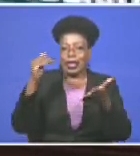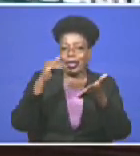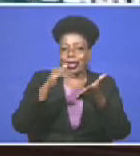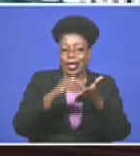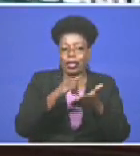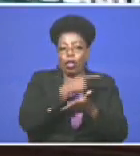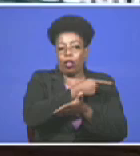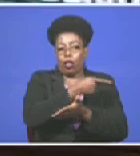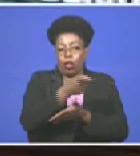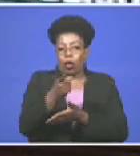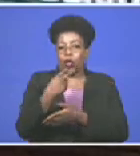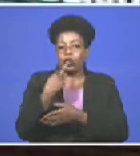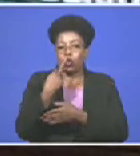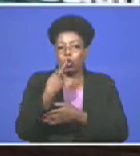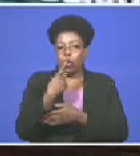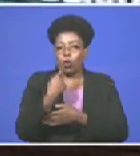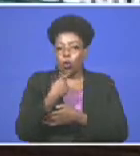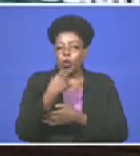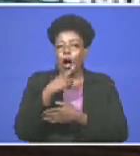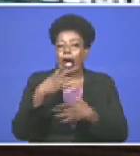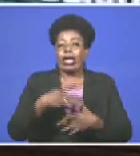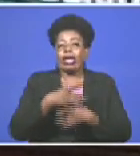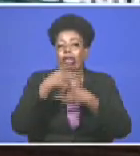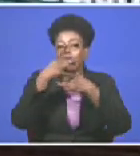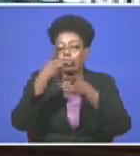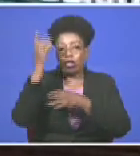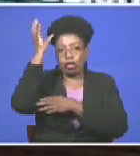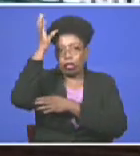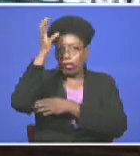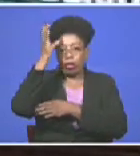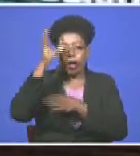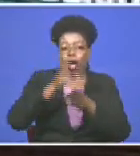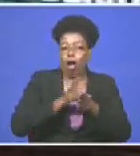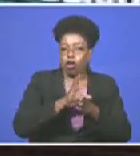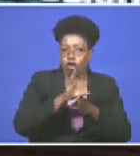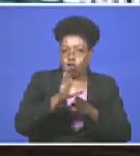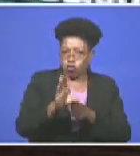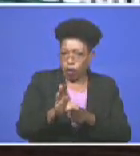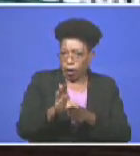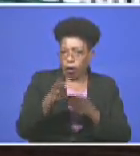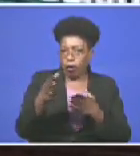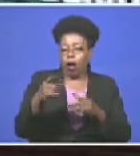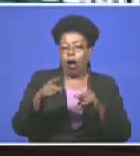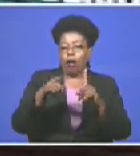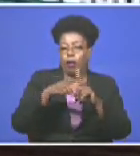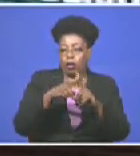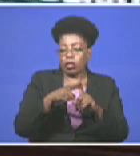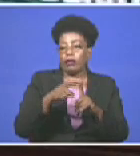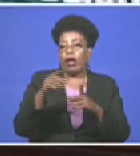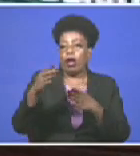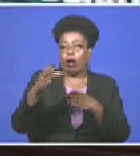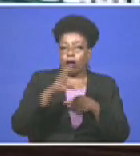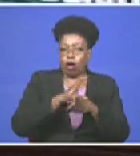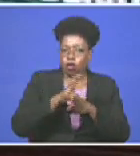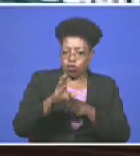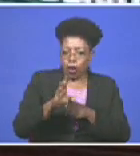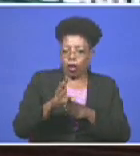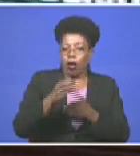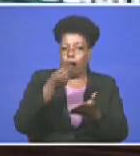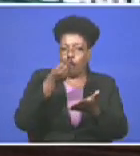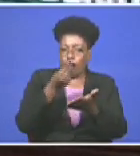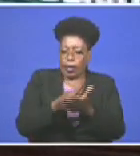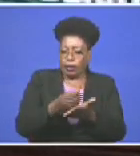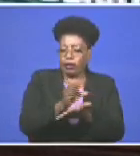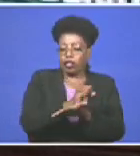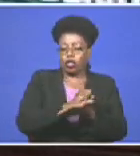are interested, young people who are considering a career, a possible career, monies, scholarship monies